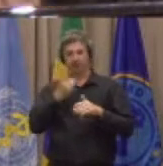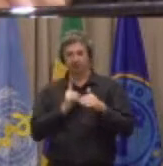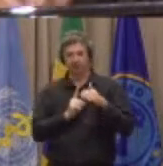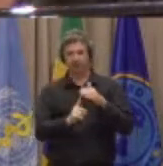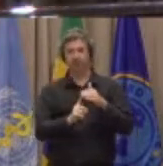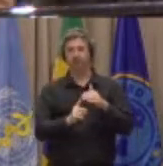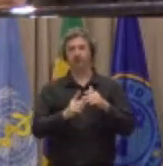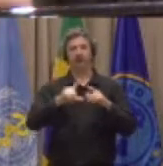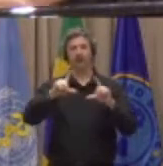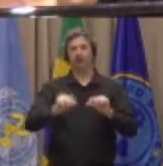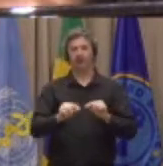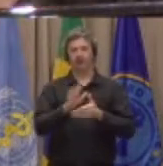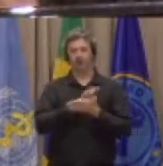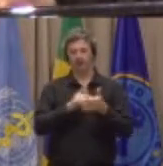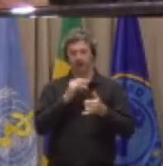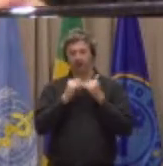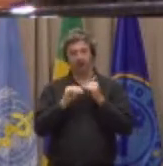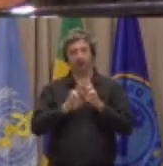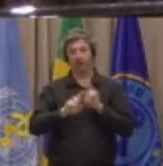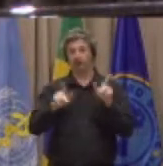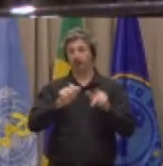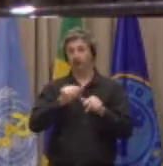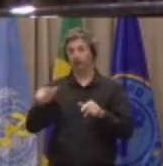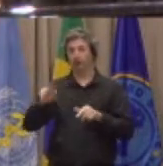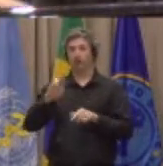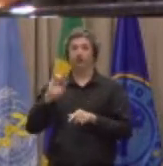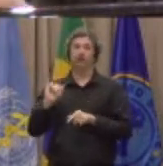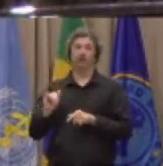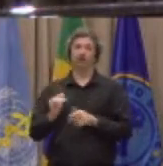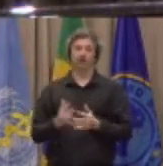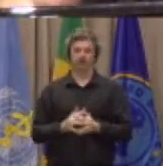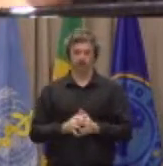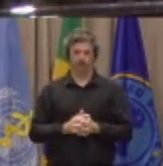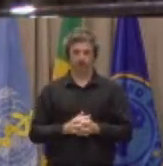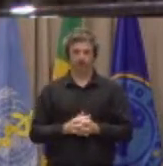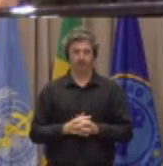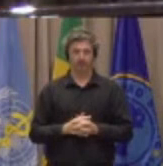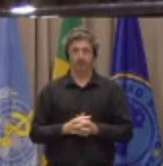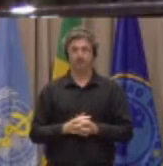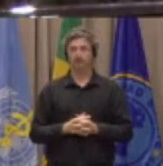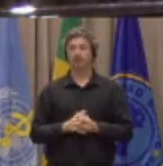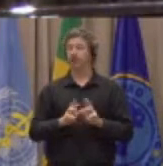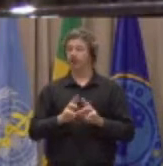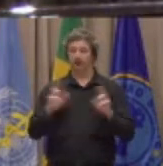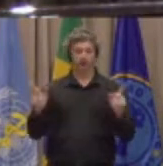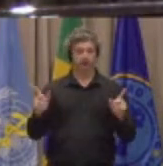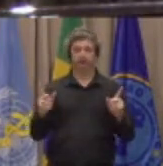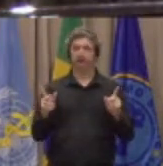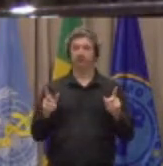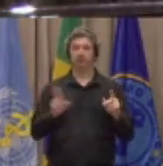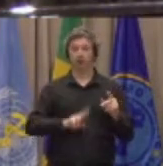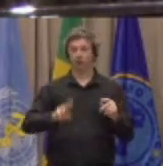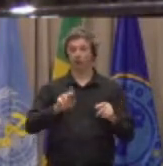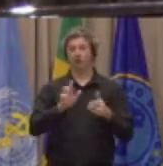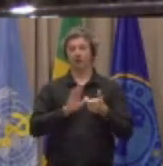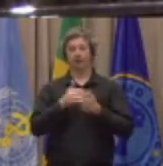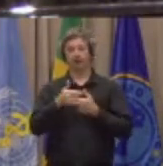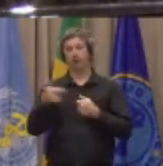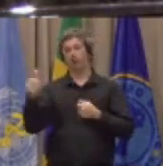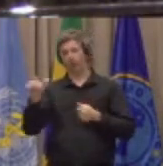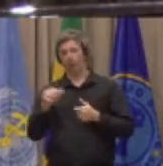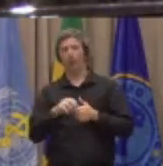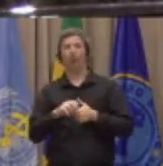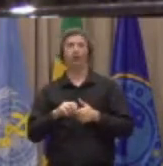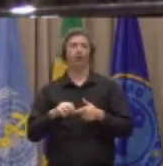the informations and terms, I believe that in our college is pretty high, but is